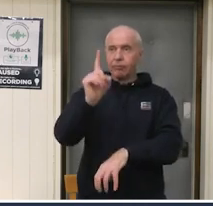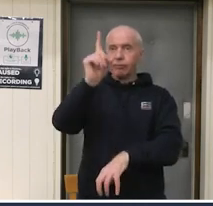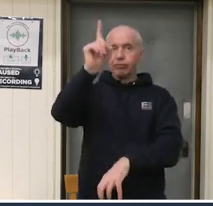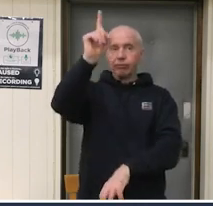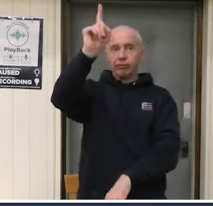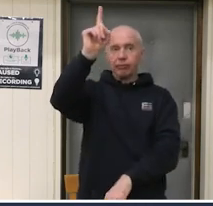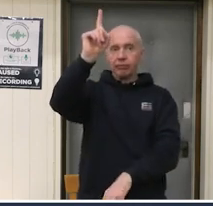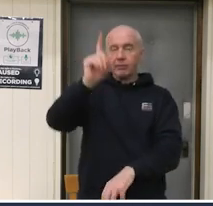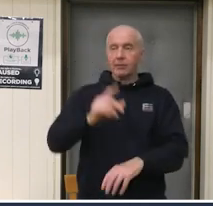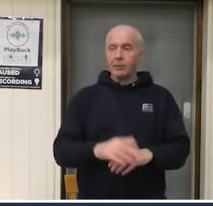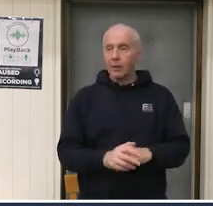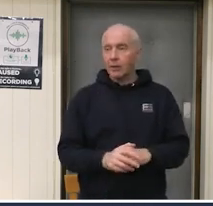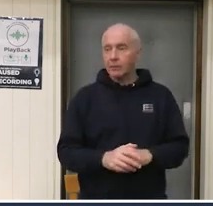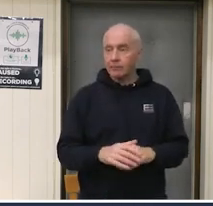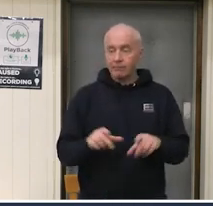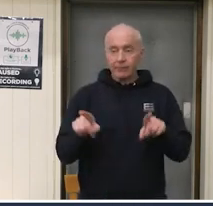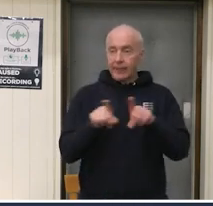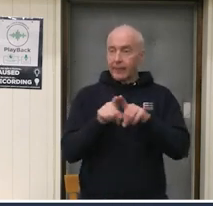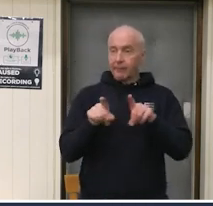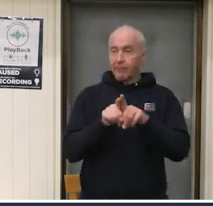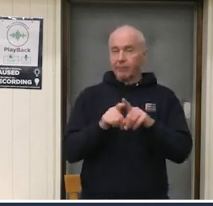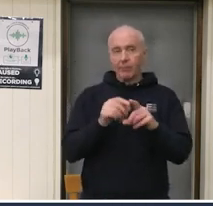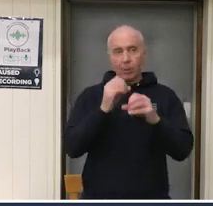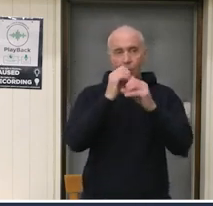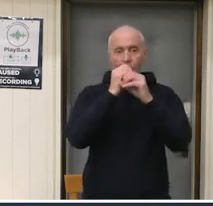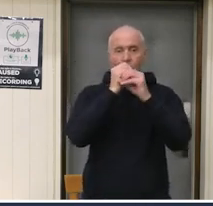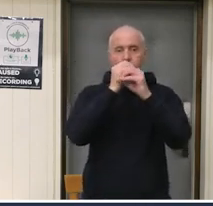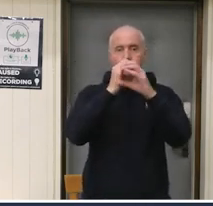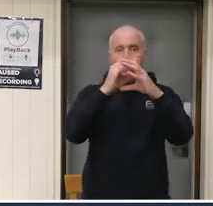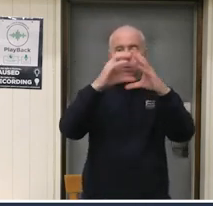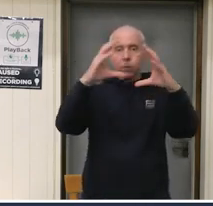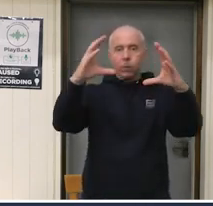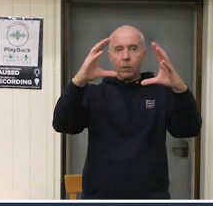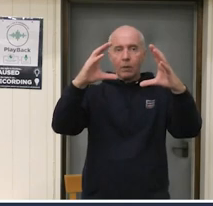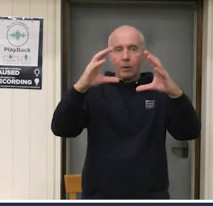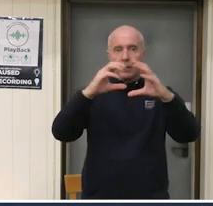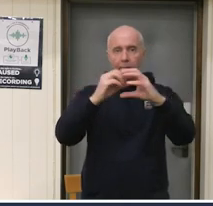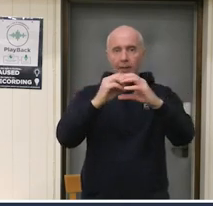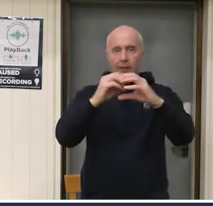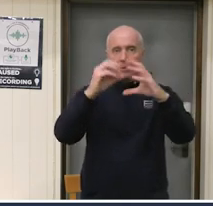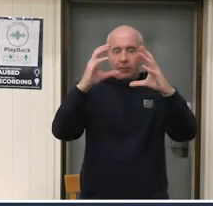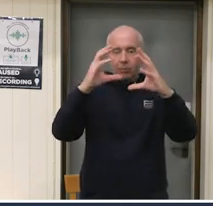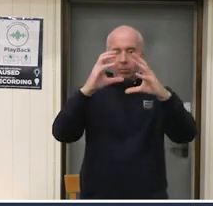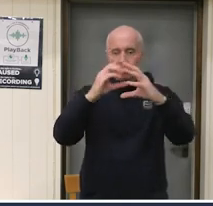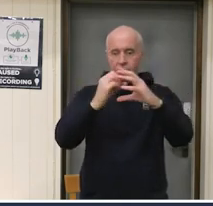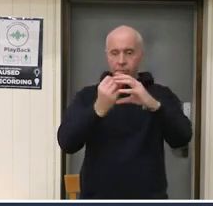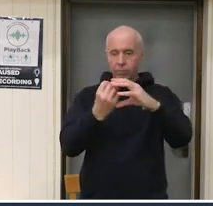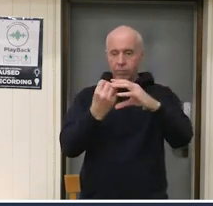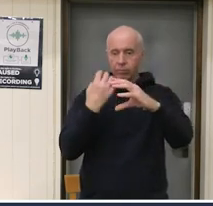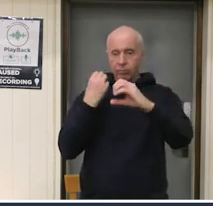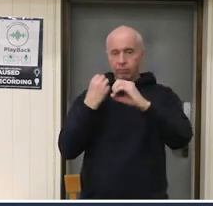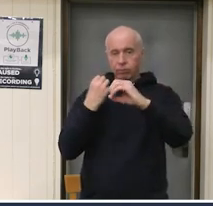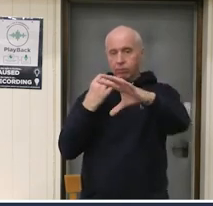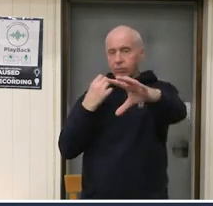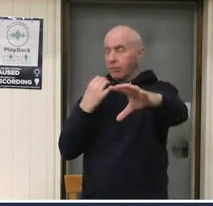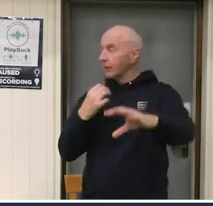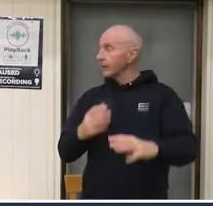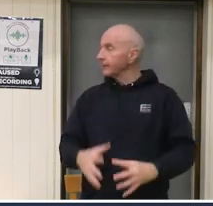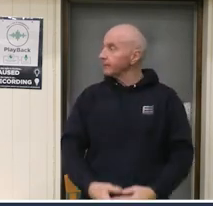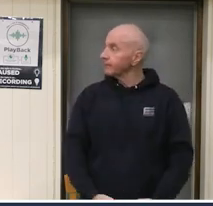t'other. This is exactly the same. This is, in fact, rocket equations can be used to explain the hydro of